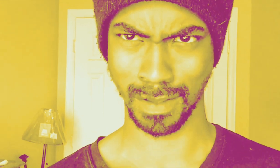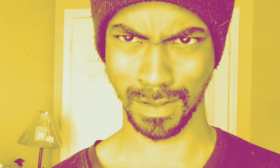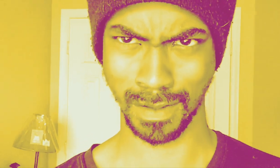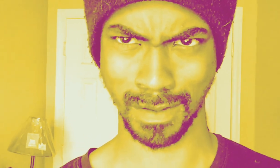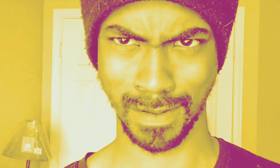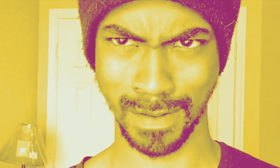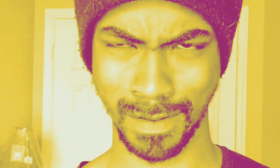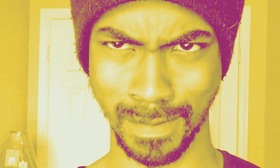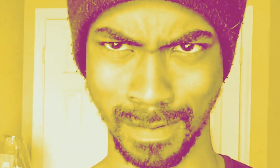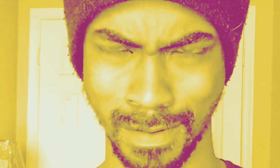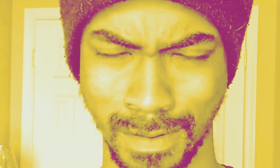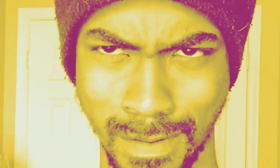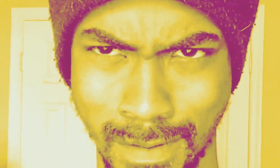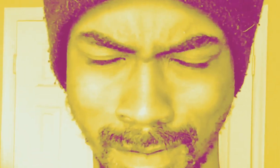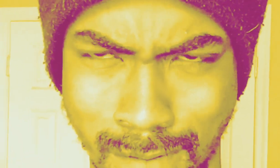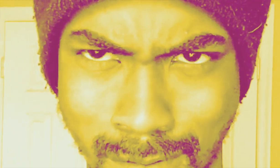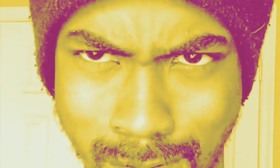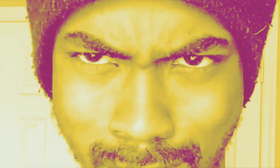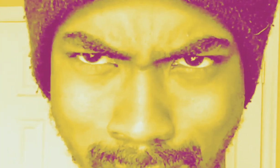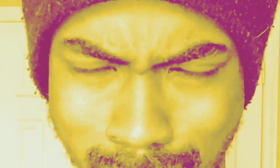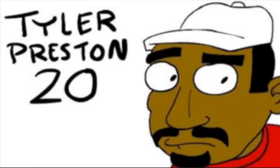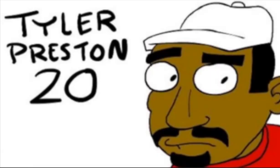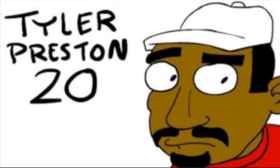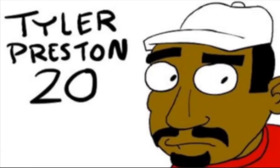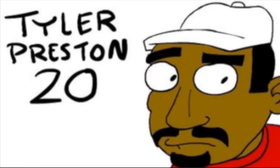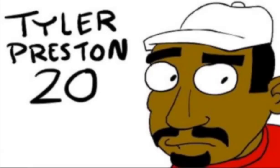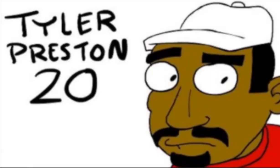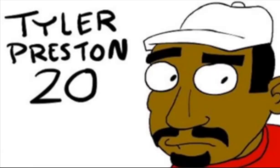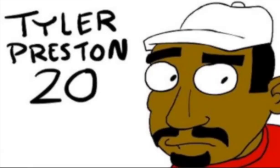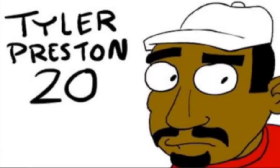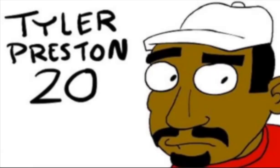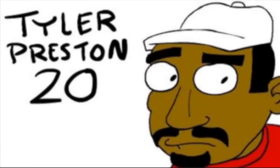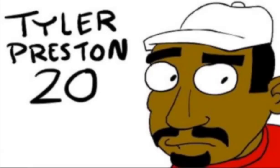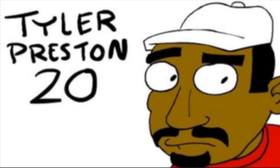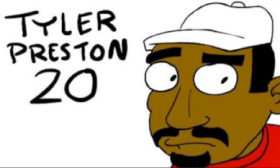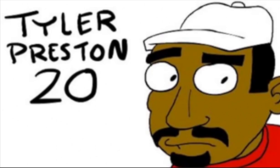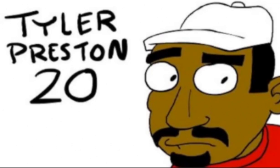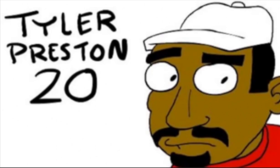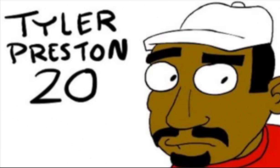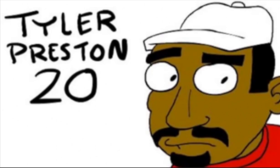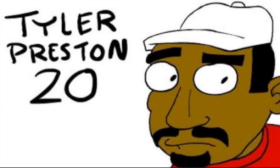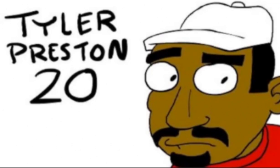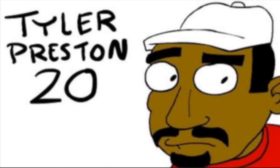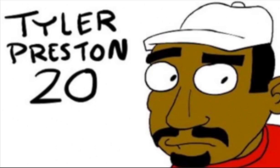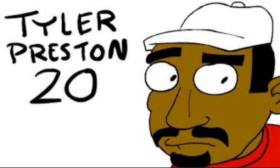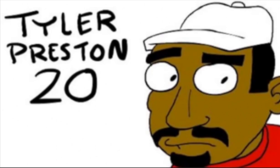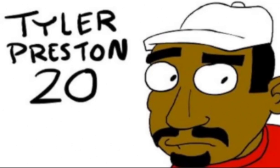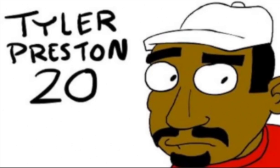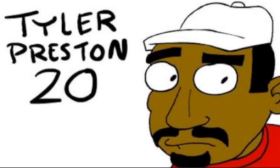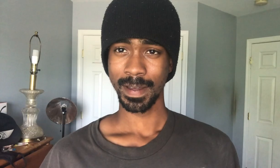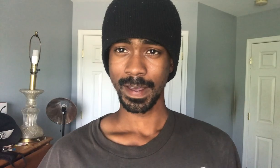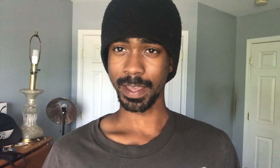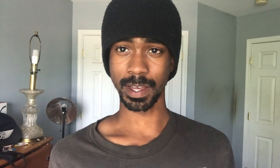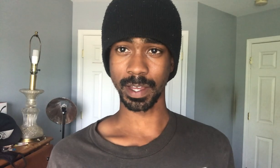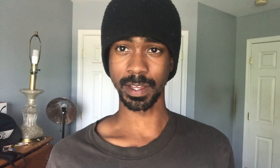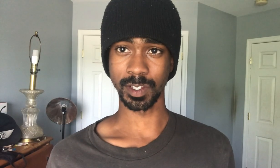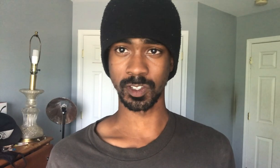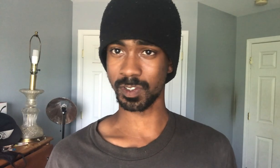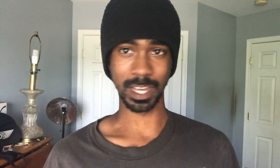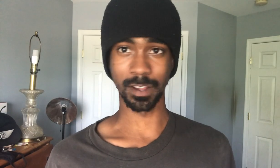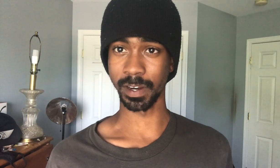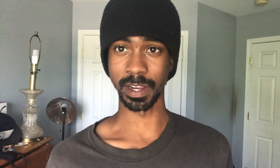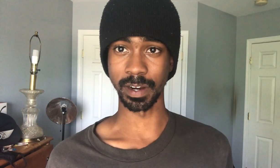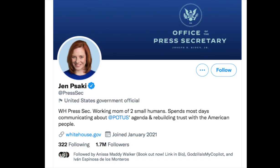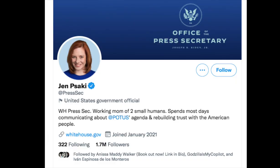It's everyone's friend, it's Tyler. It's everyone's friend, it's Tyler. Hey